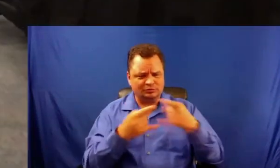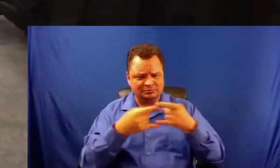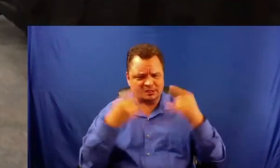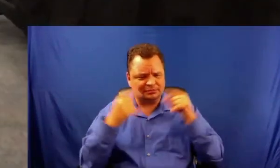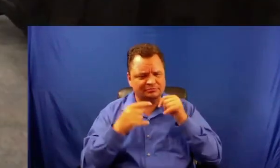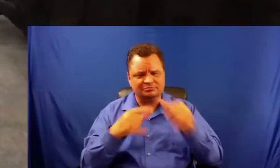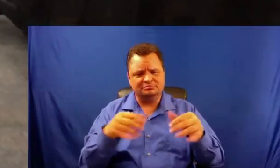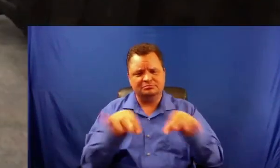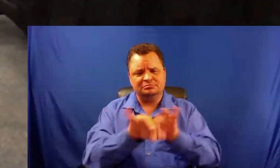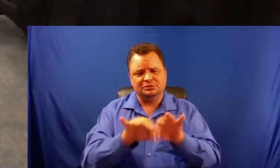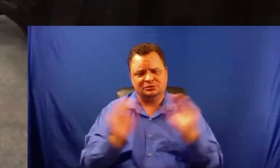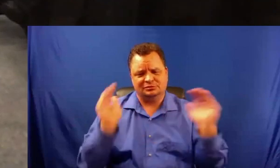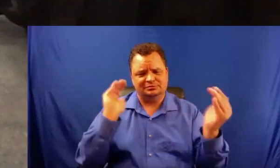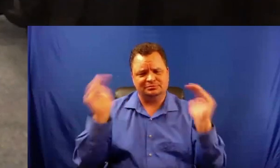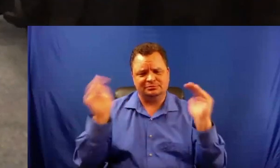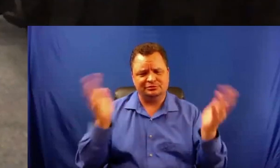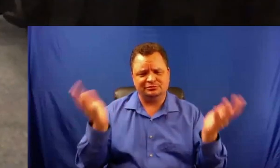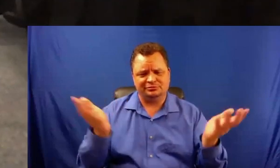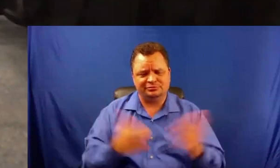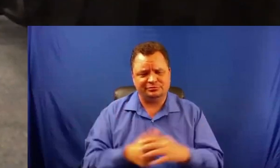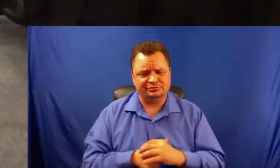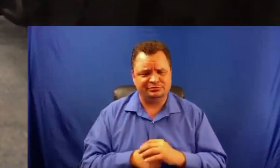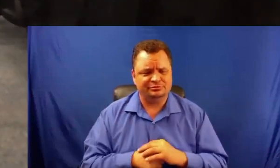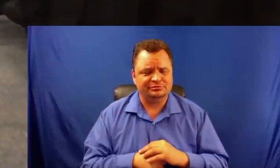Jason. Okay.